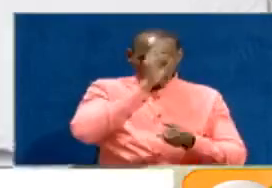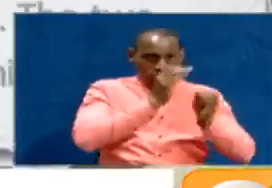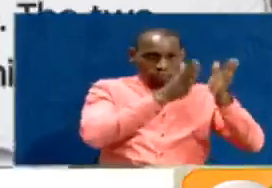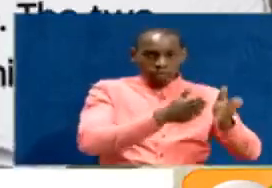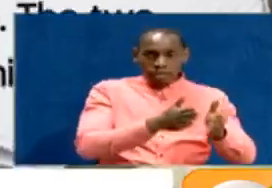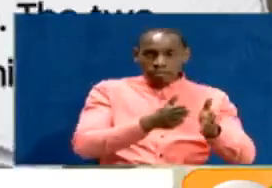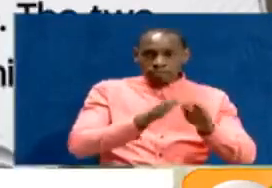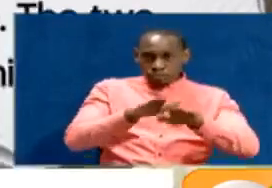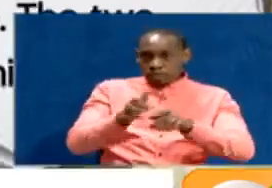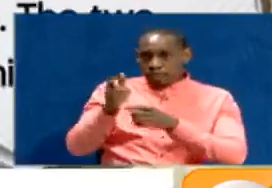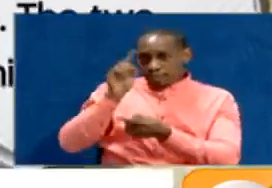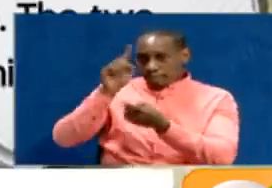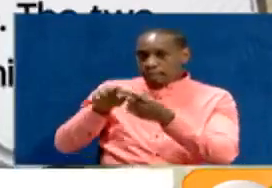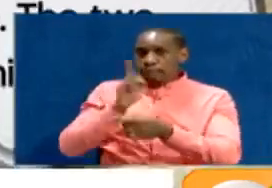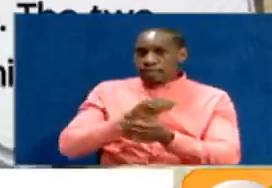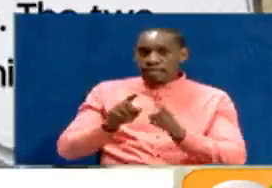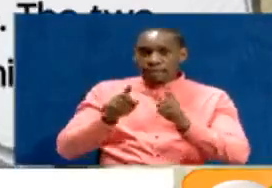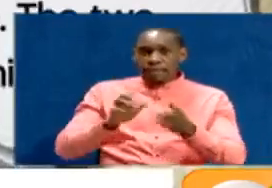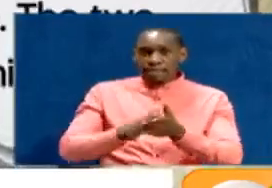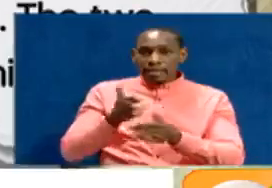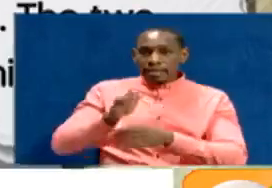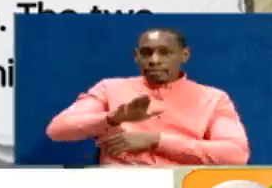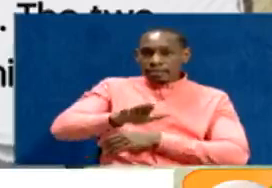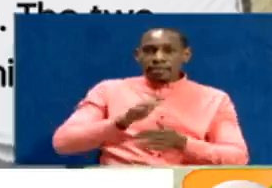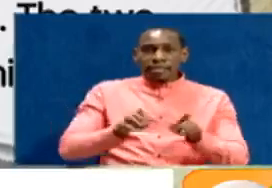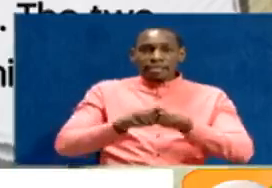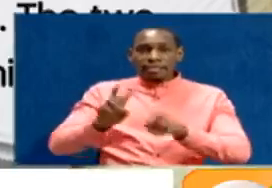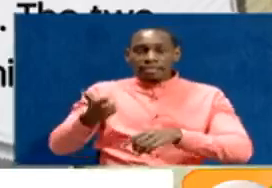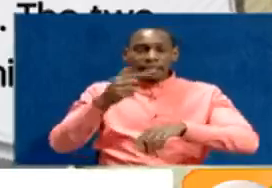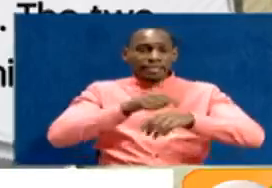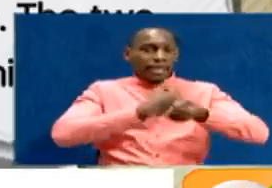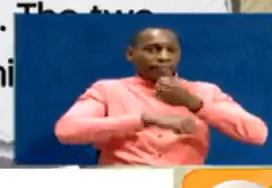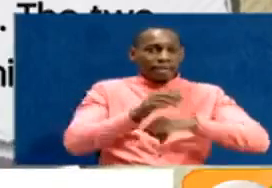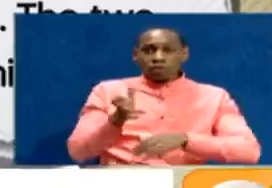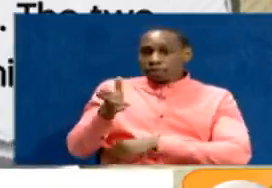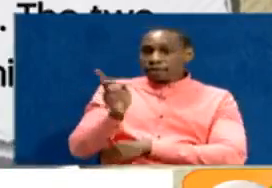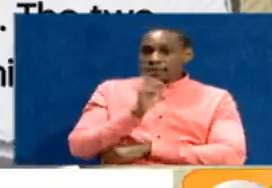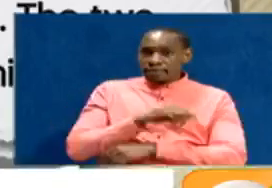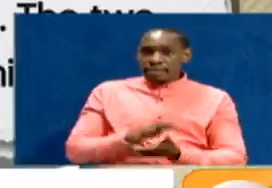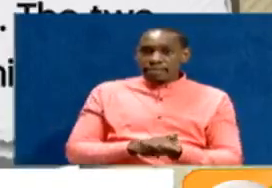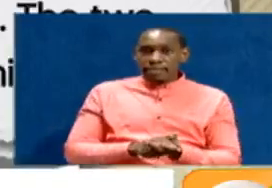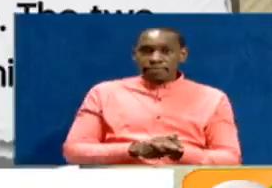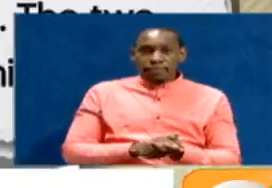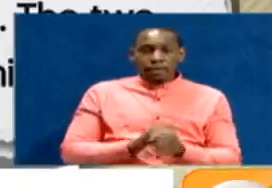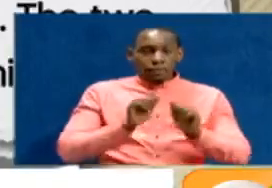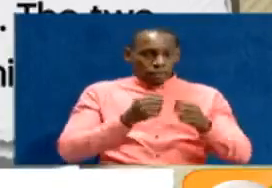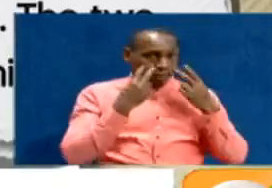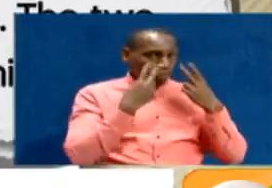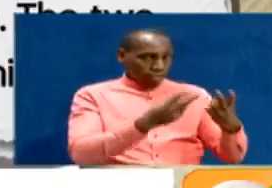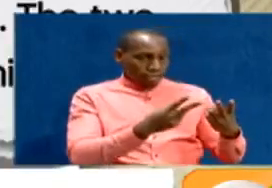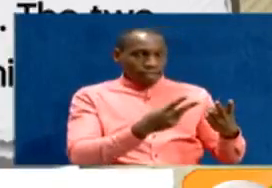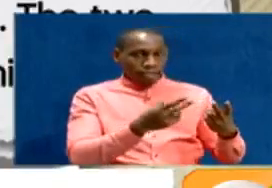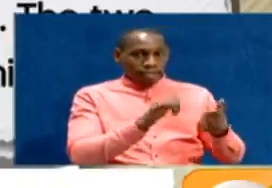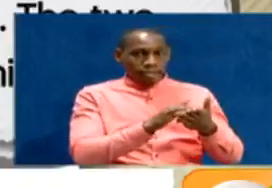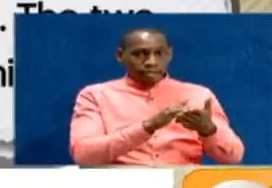officer crouched down, took aim and pointed, but dropped the gun. He did so a second time and fired. He was identifiable from his